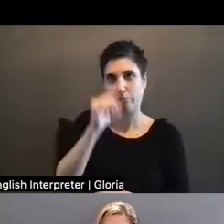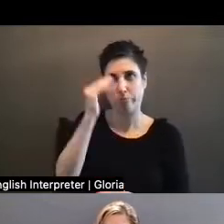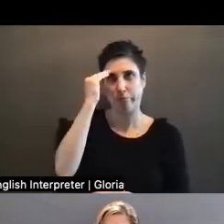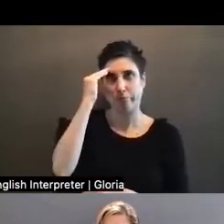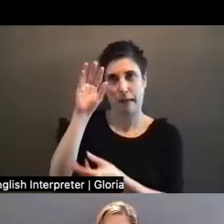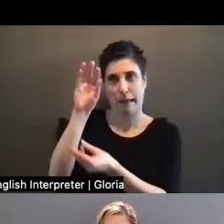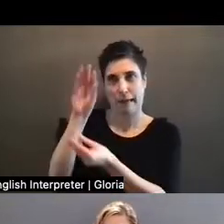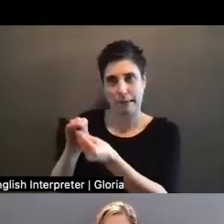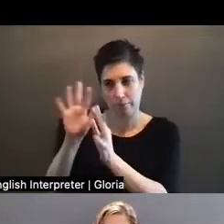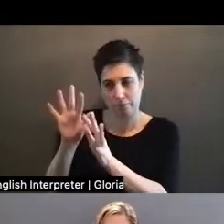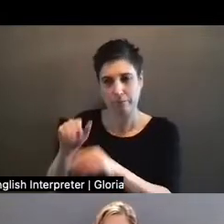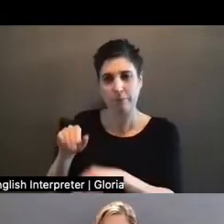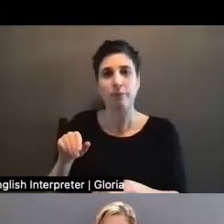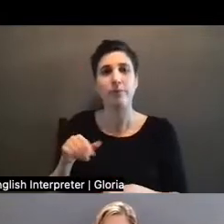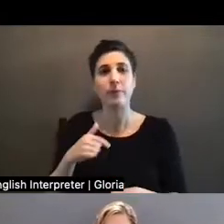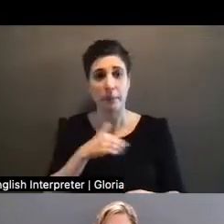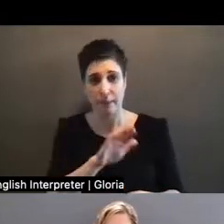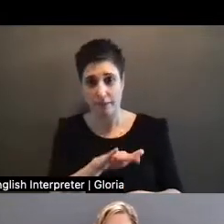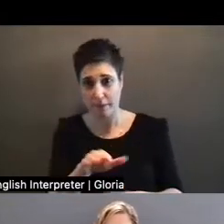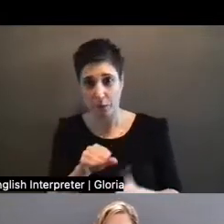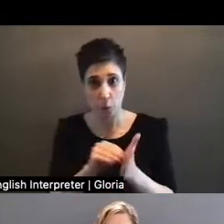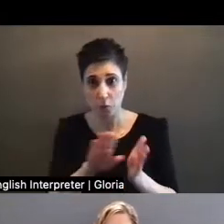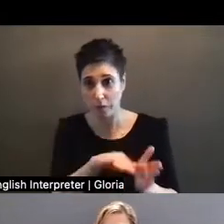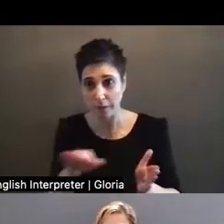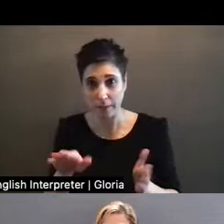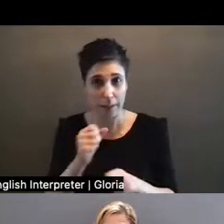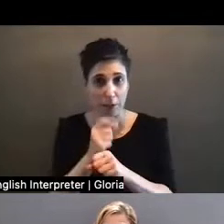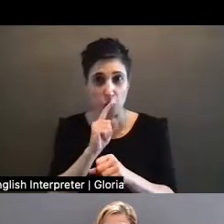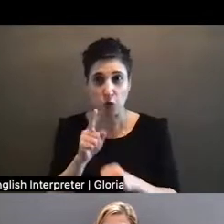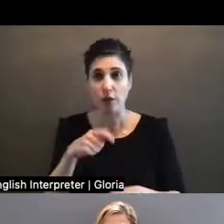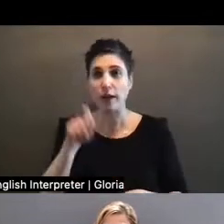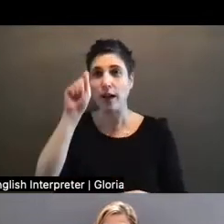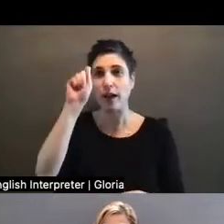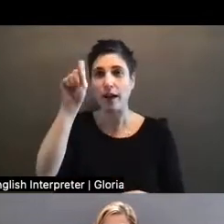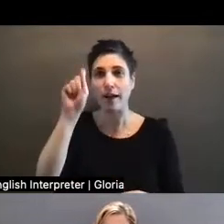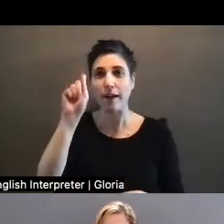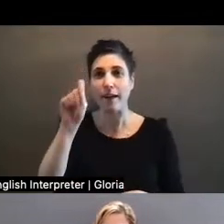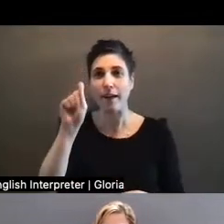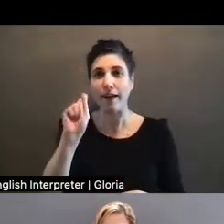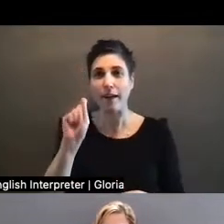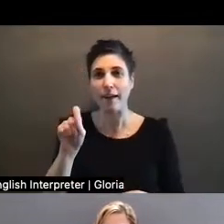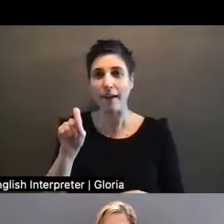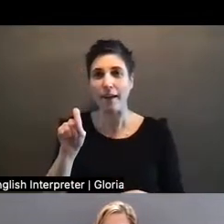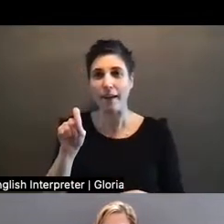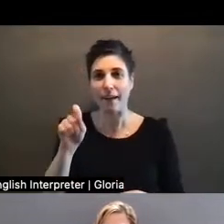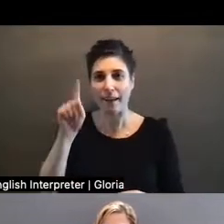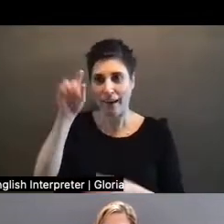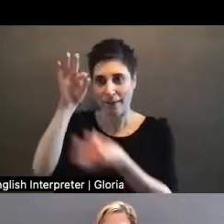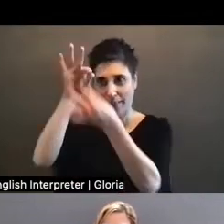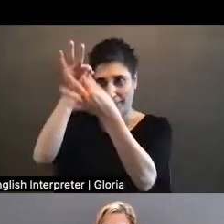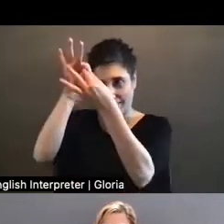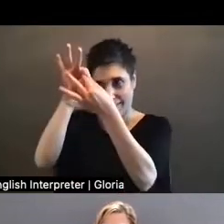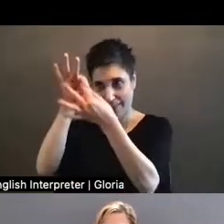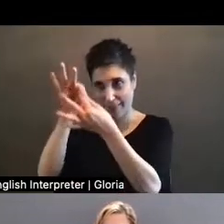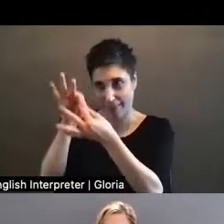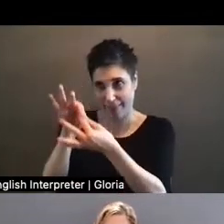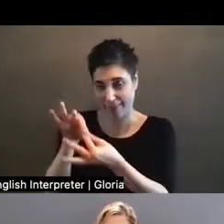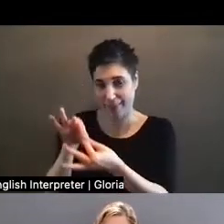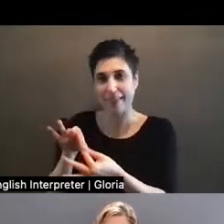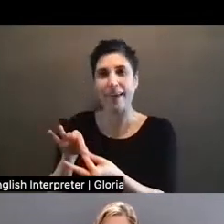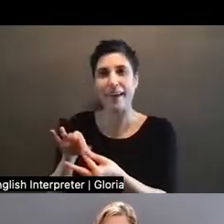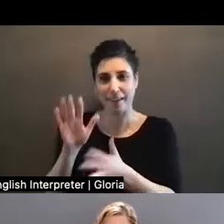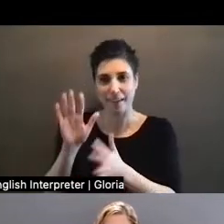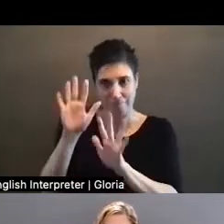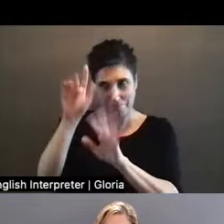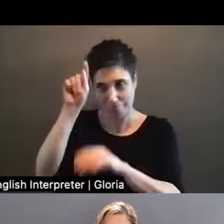make sure that the decimals are lined up so they know which column they need to carry over.